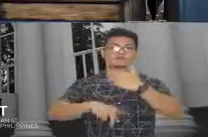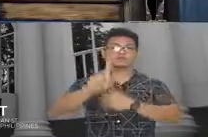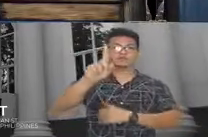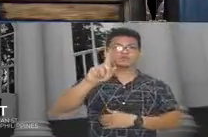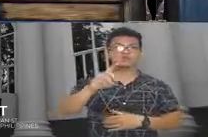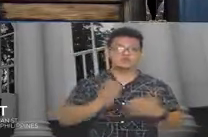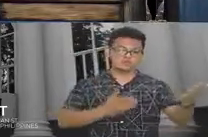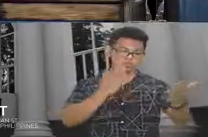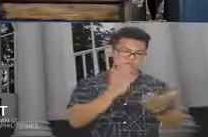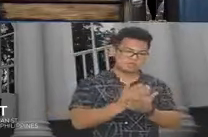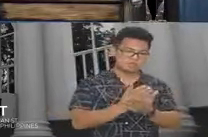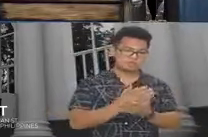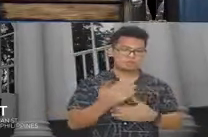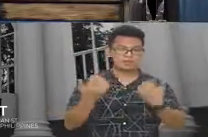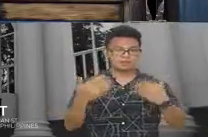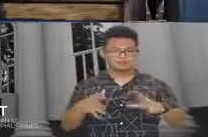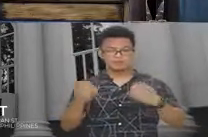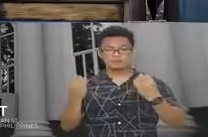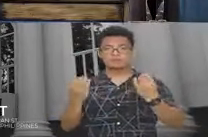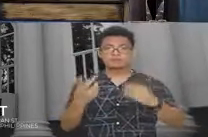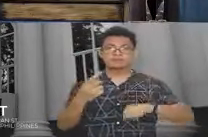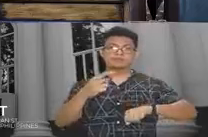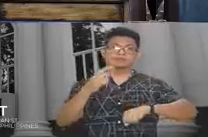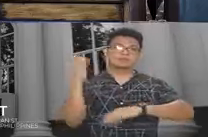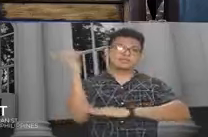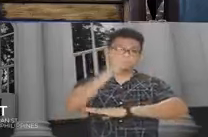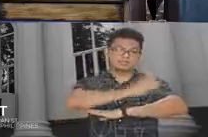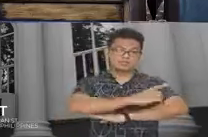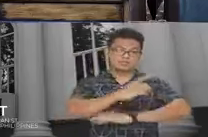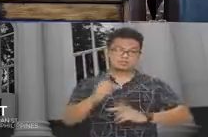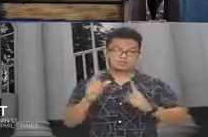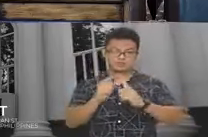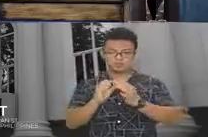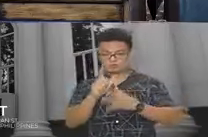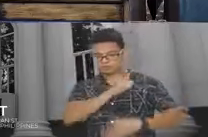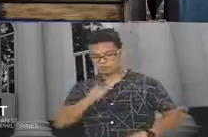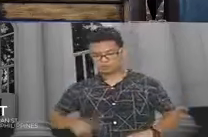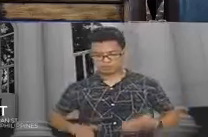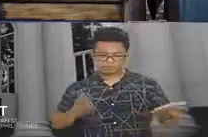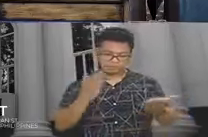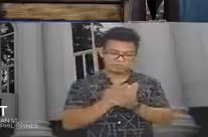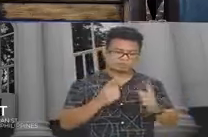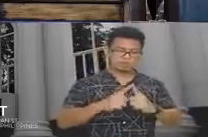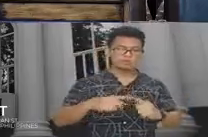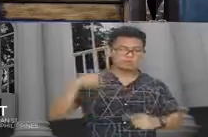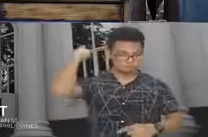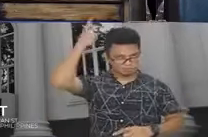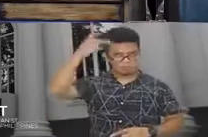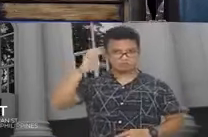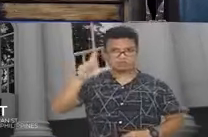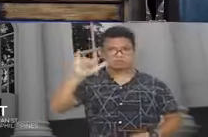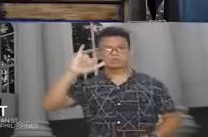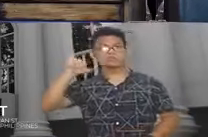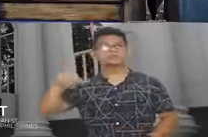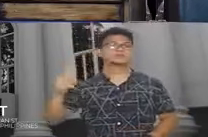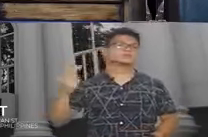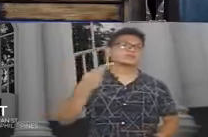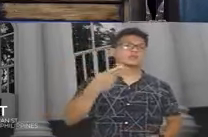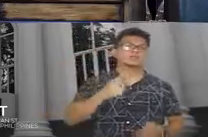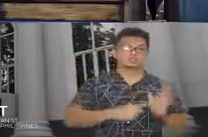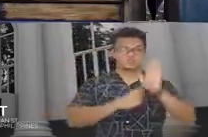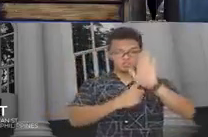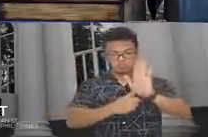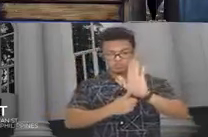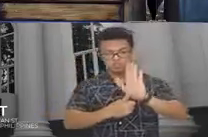And it came to pass after many days that the word of the Lord came to Elijah in the third year, saying, go show